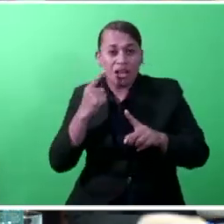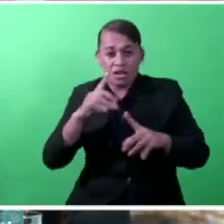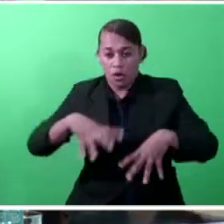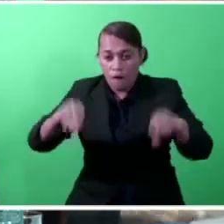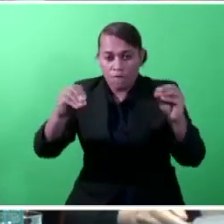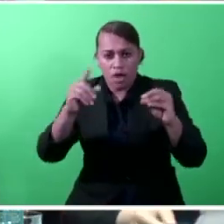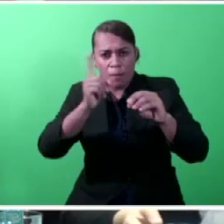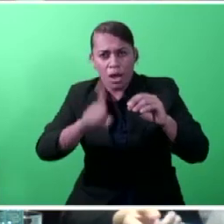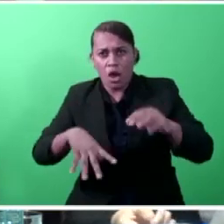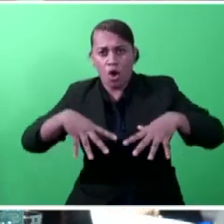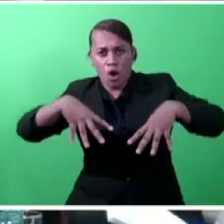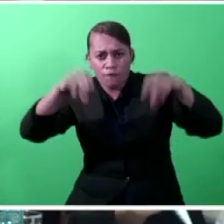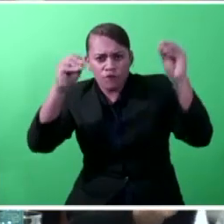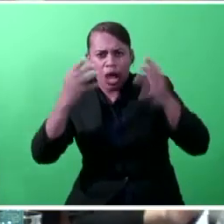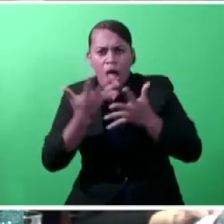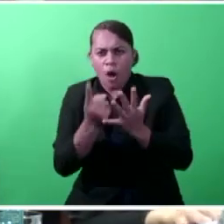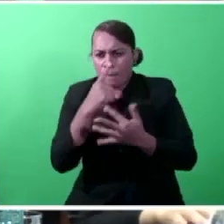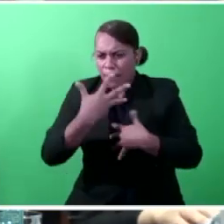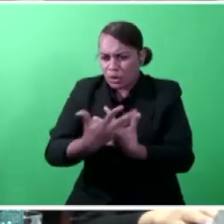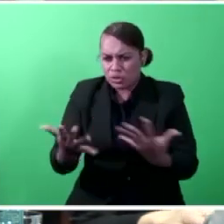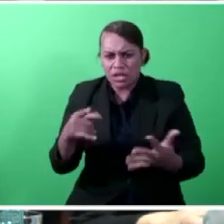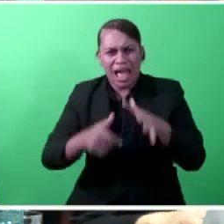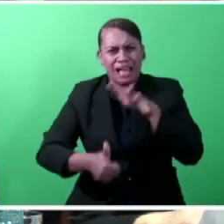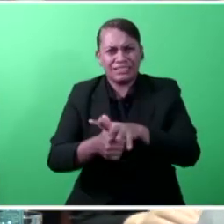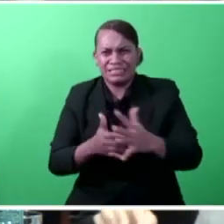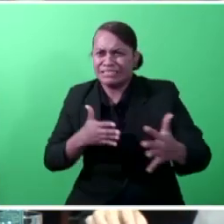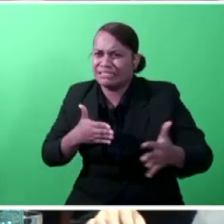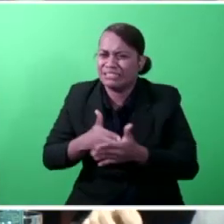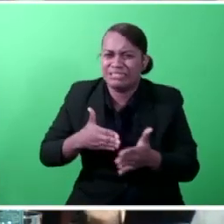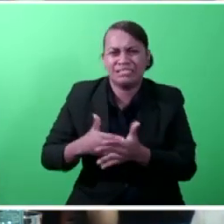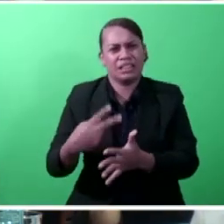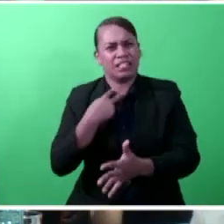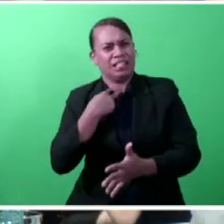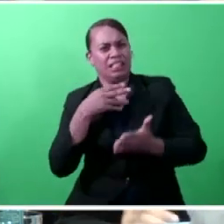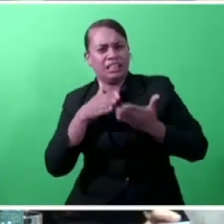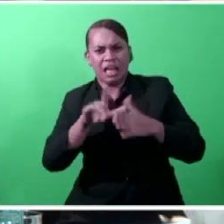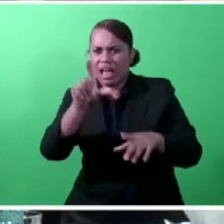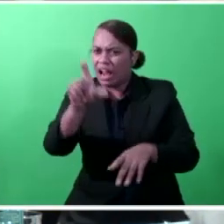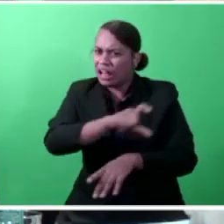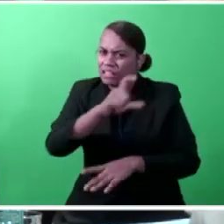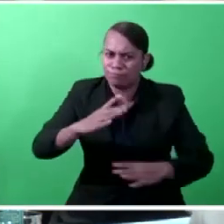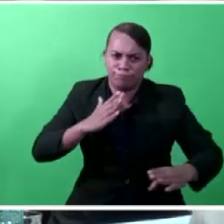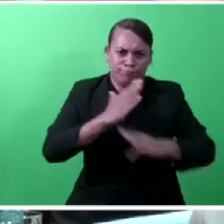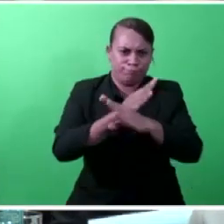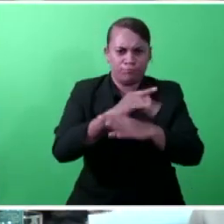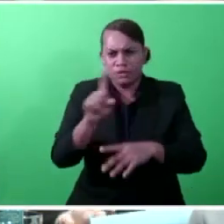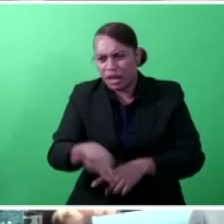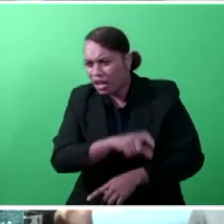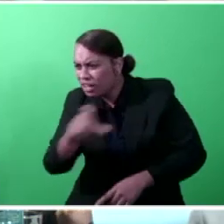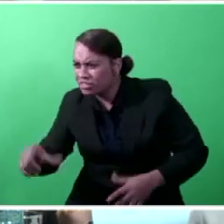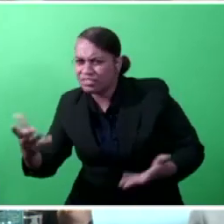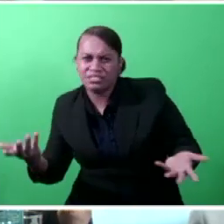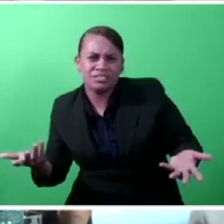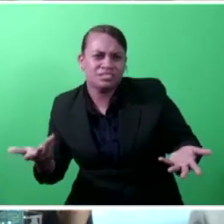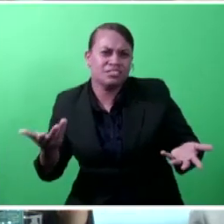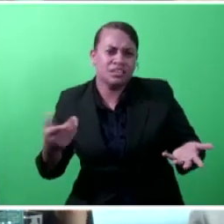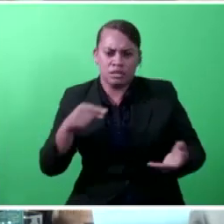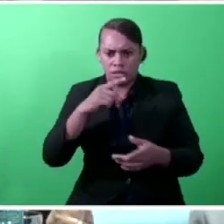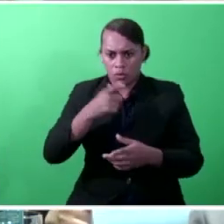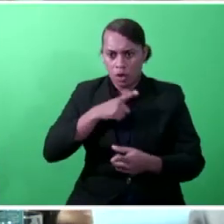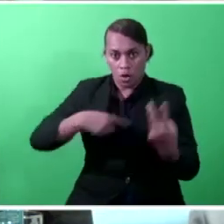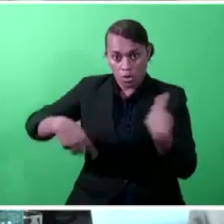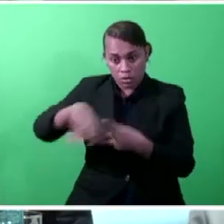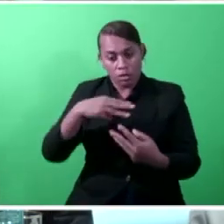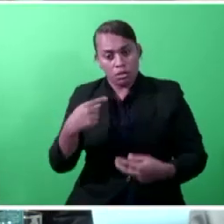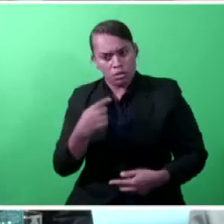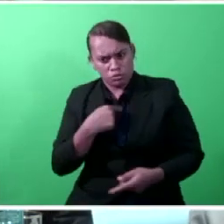road accessibility. Flights and shipping schedules were also cancelled due to the adverse weather conditions. My ministry